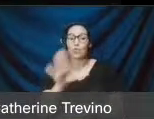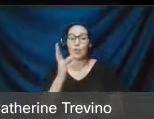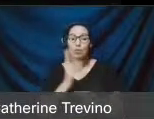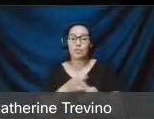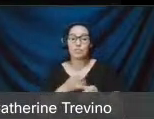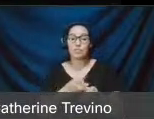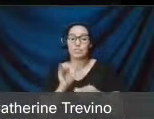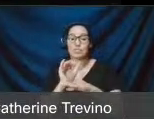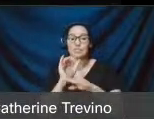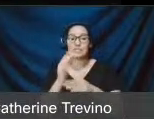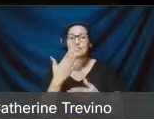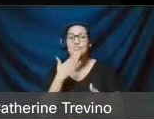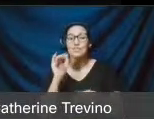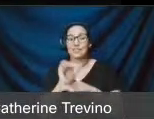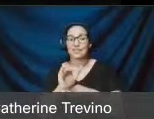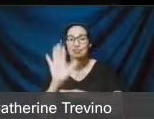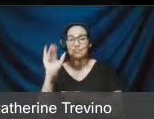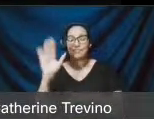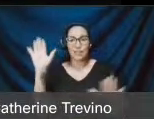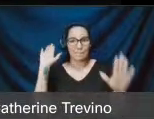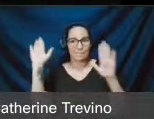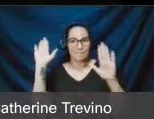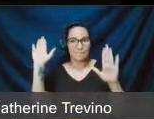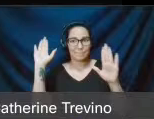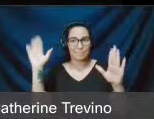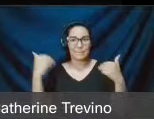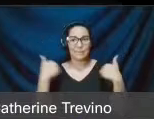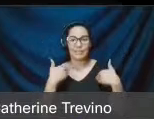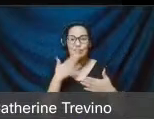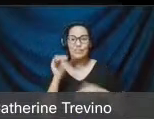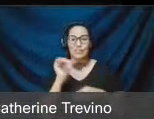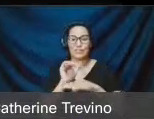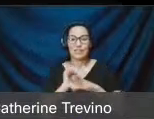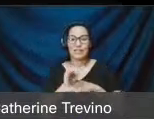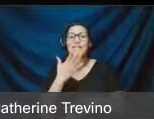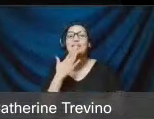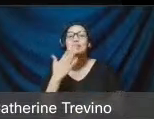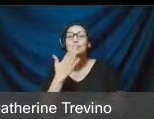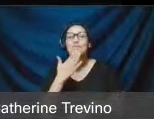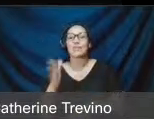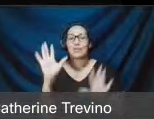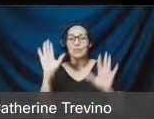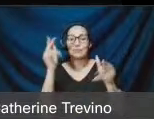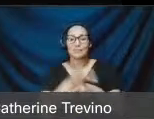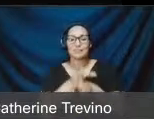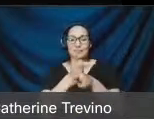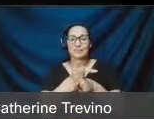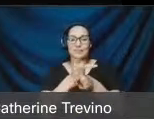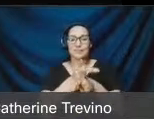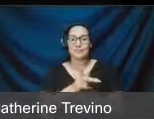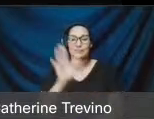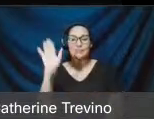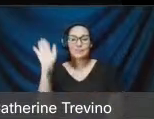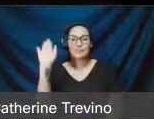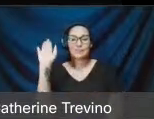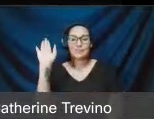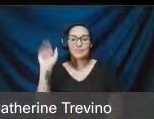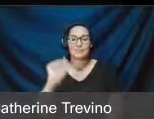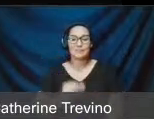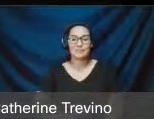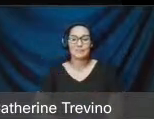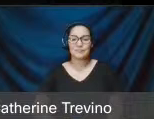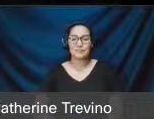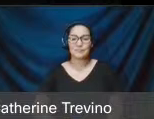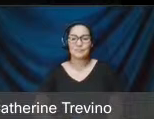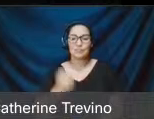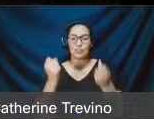this evening and good night. Have a good night, everyone. Thank you, everybody. Thank you. Take care. Yes. Take care. Have a good night. Good night.